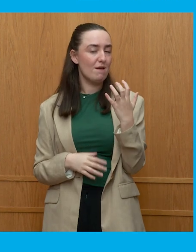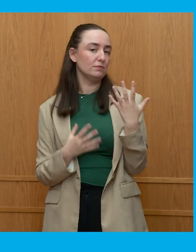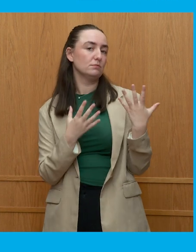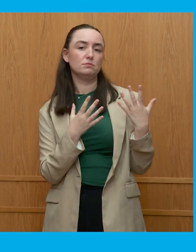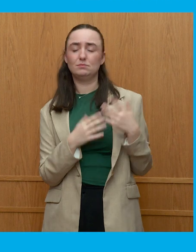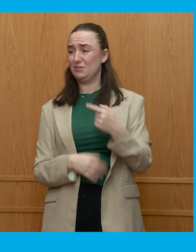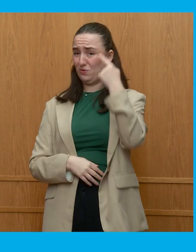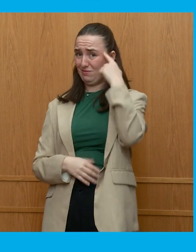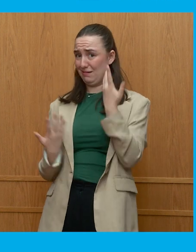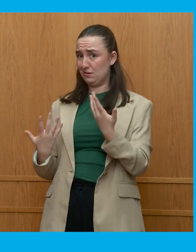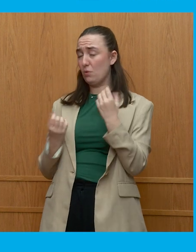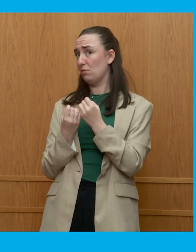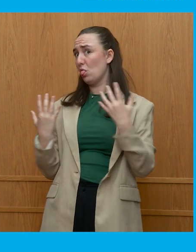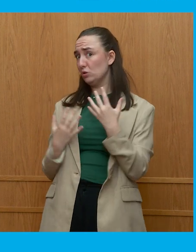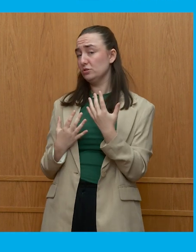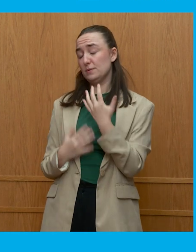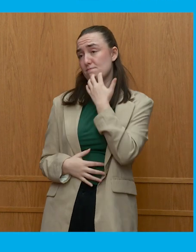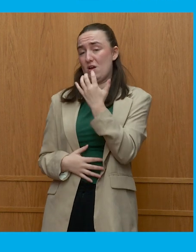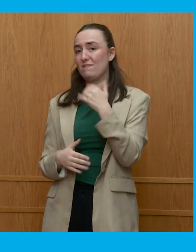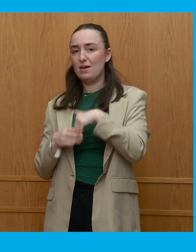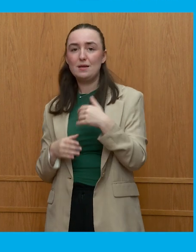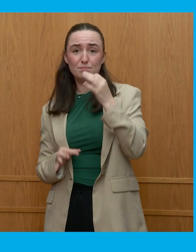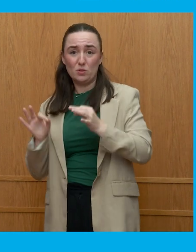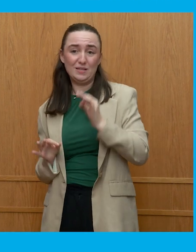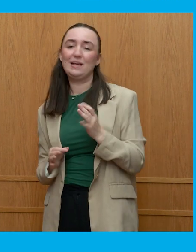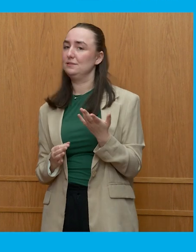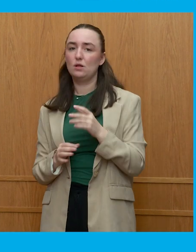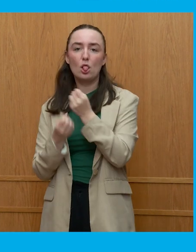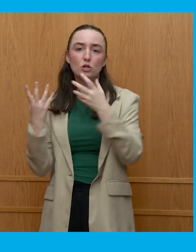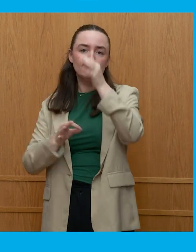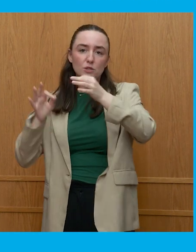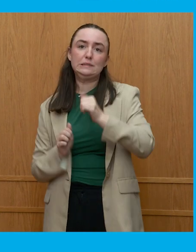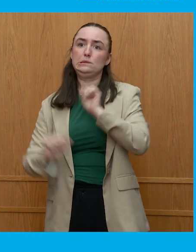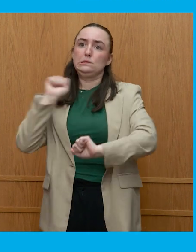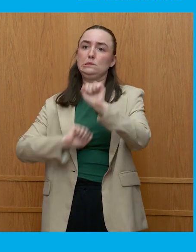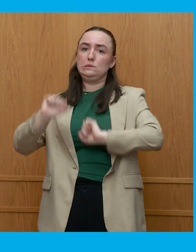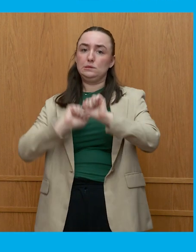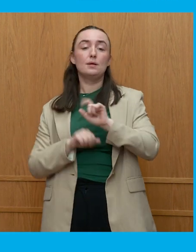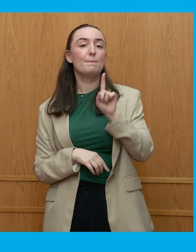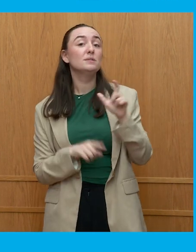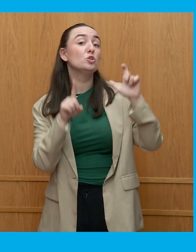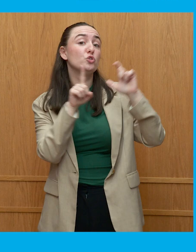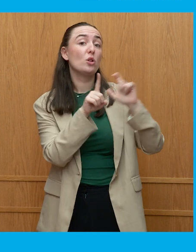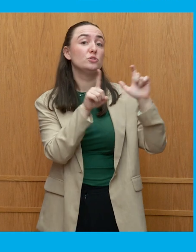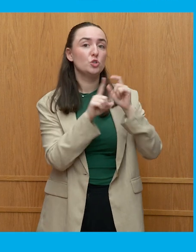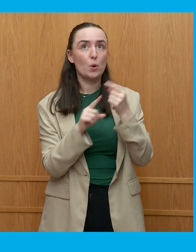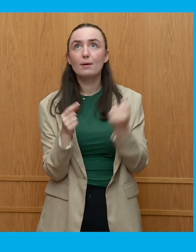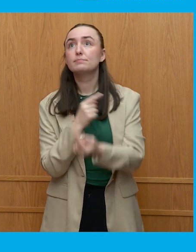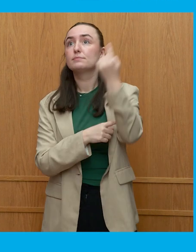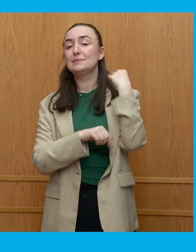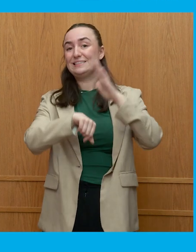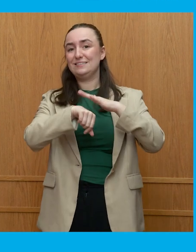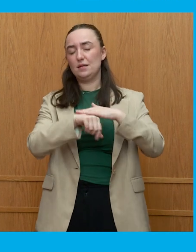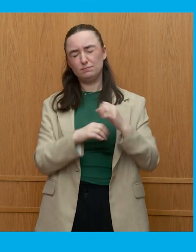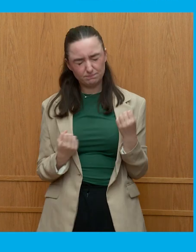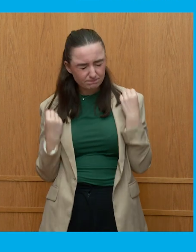today? I'm not sure Scotland's quite got it in it in the way in which Donald had that vision right at the time. I see one or two people at the back here who reported